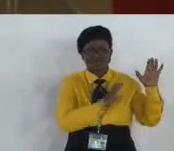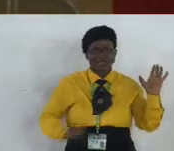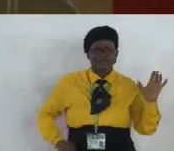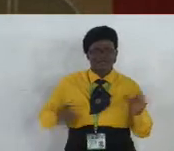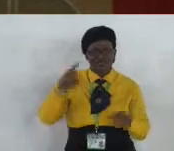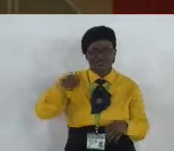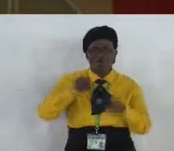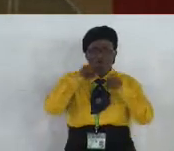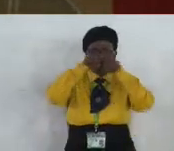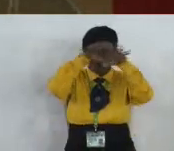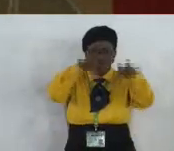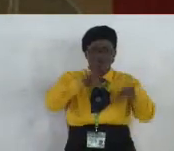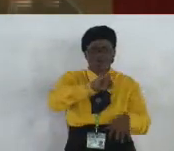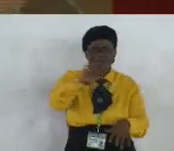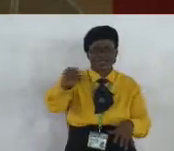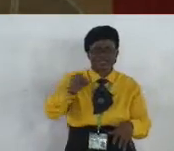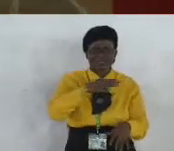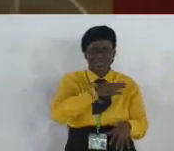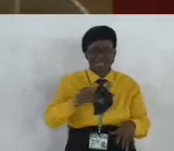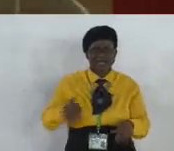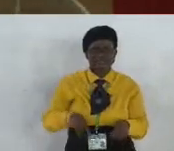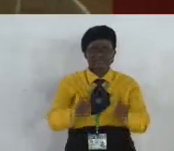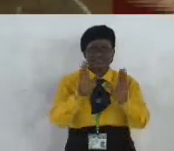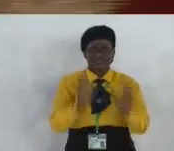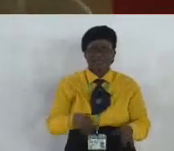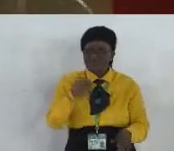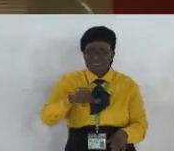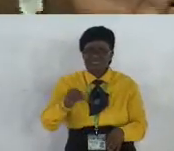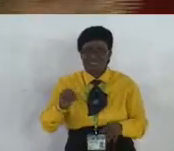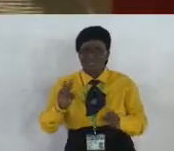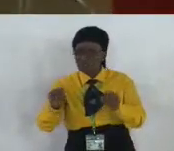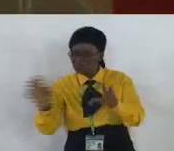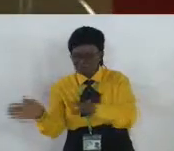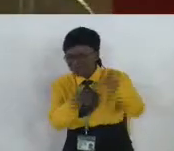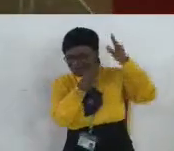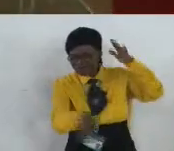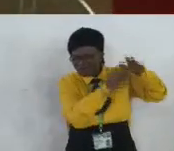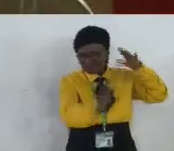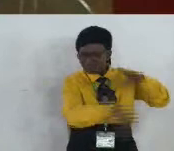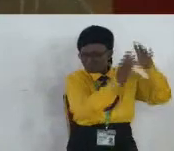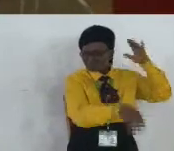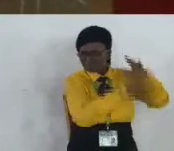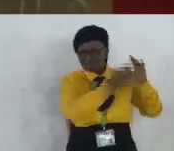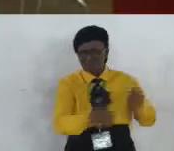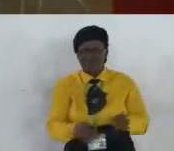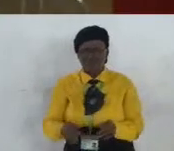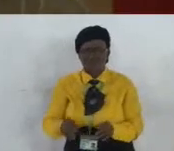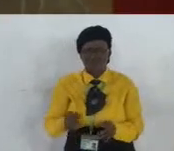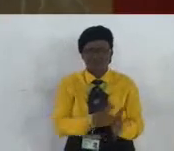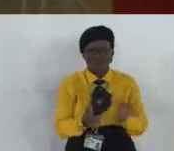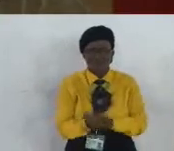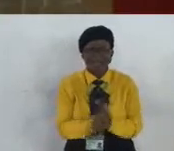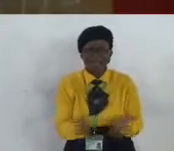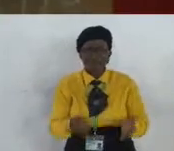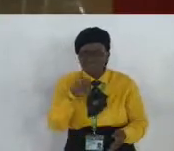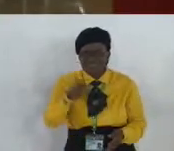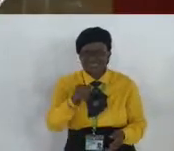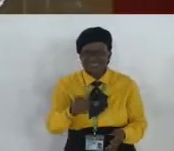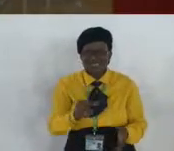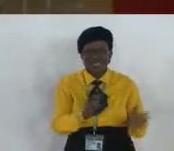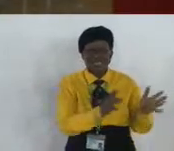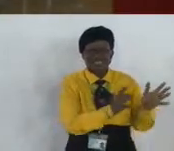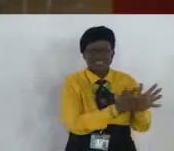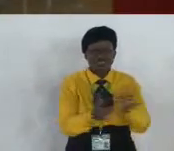blessing, and the disciples were saying, hey, you little ones, get away from here, the Bible said Jesus rebuked them.